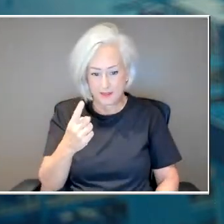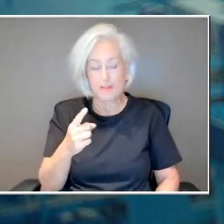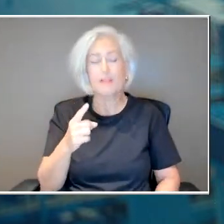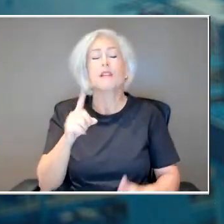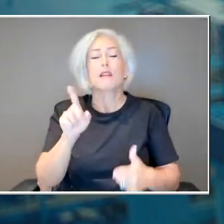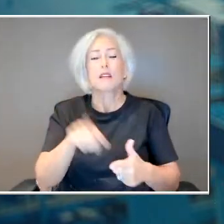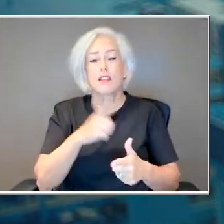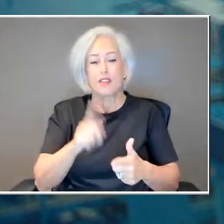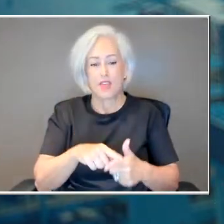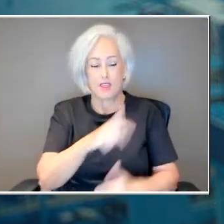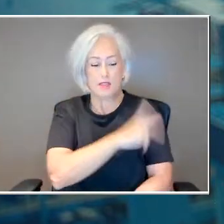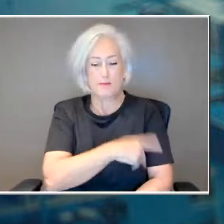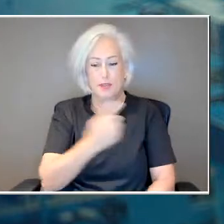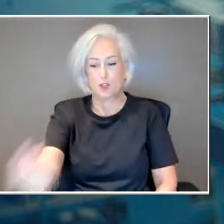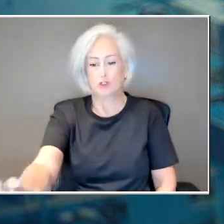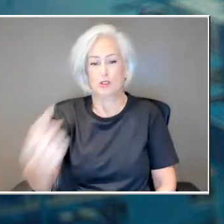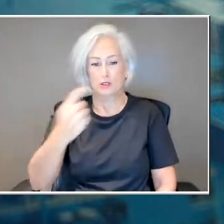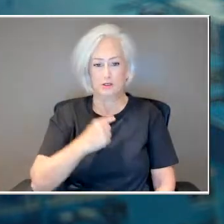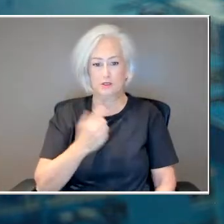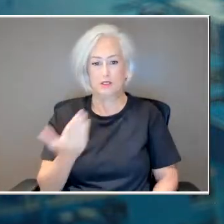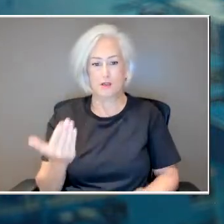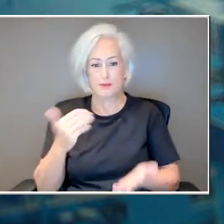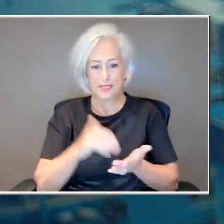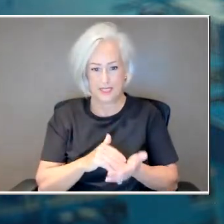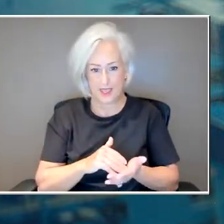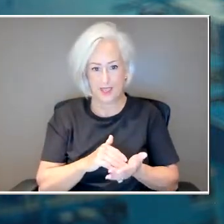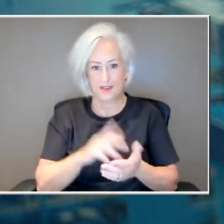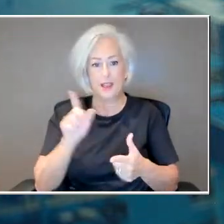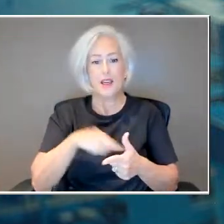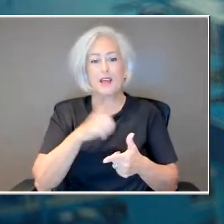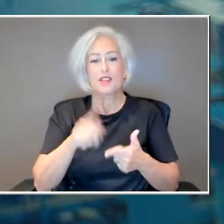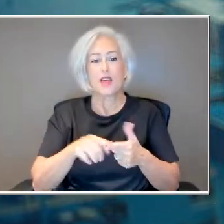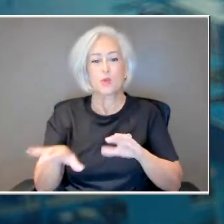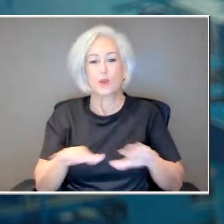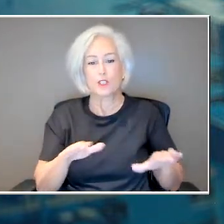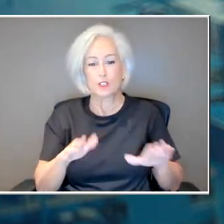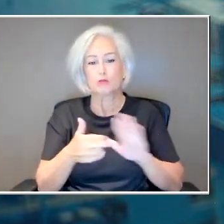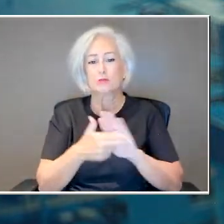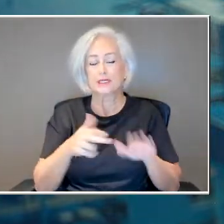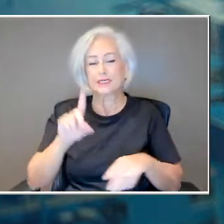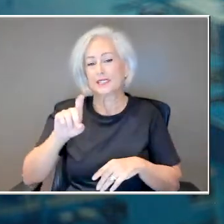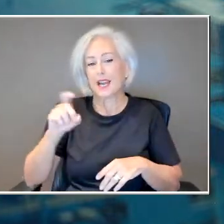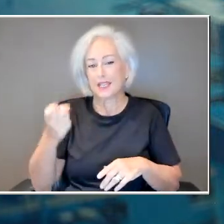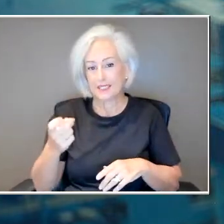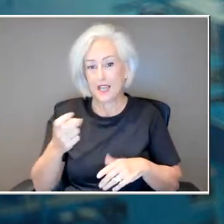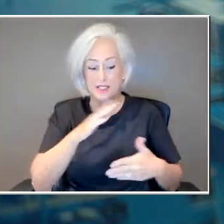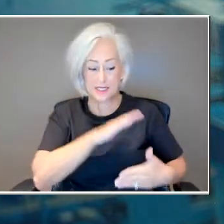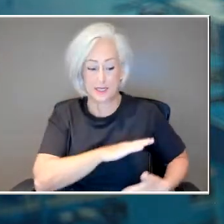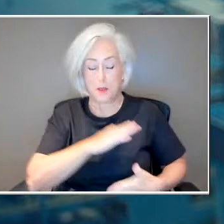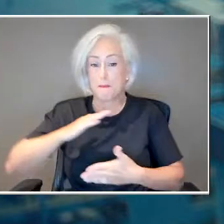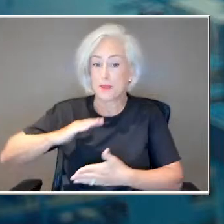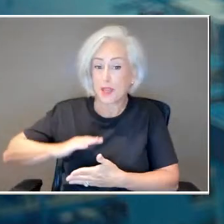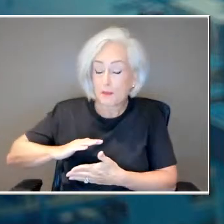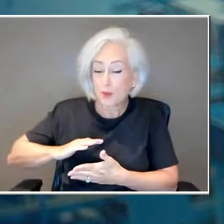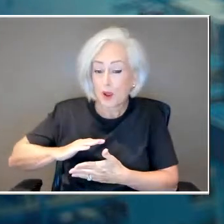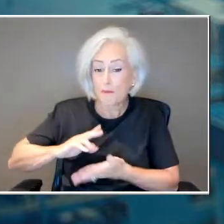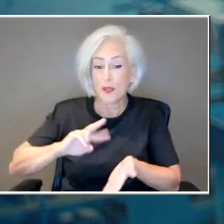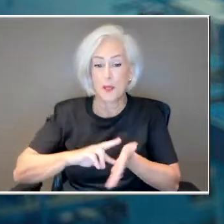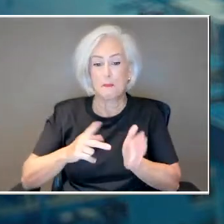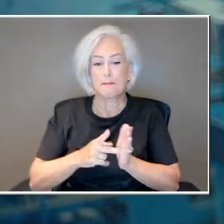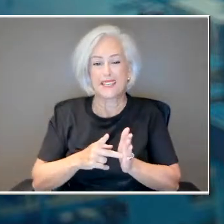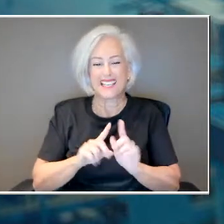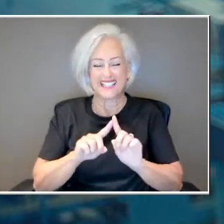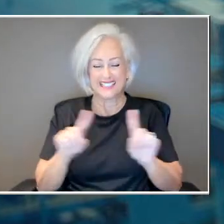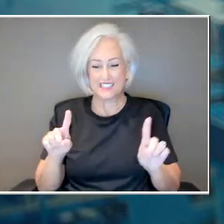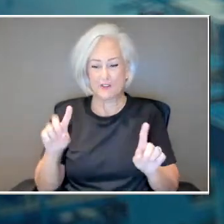And that type of workup is what we refer as a diagnostic workup. Very commonly a diagnostic mammogram. There's a lot of additional views